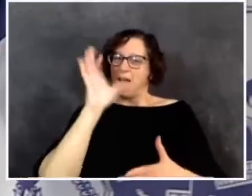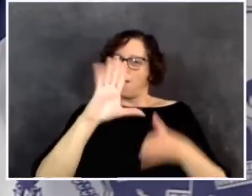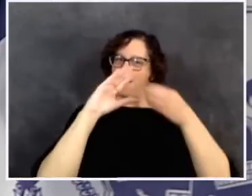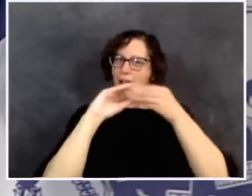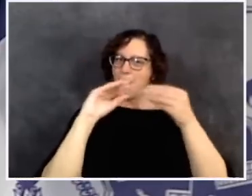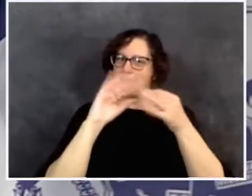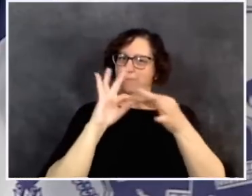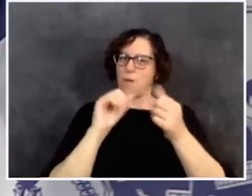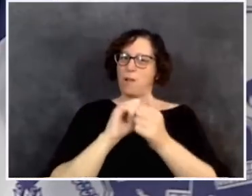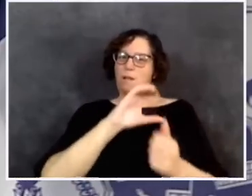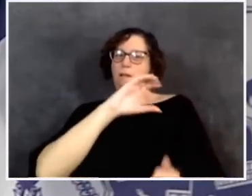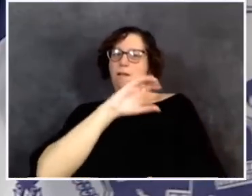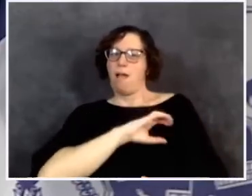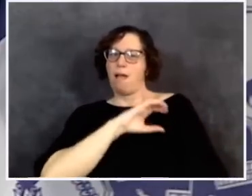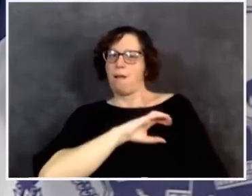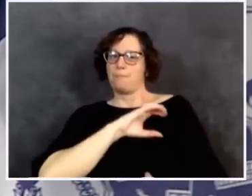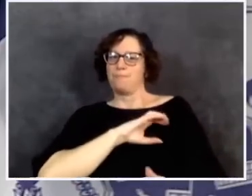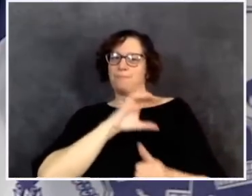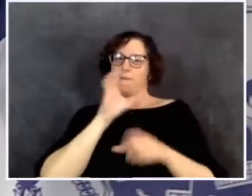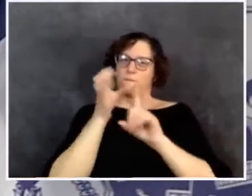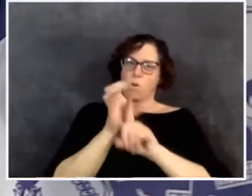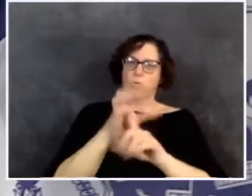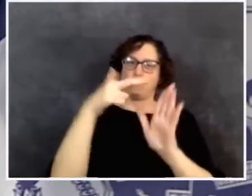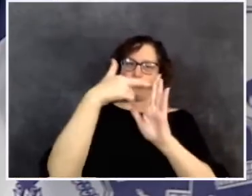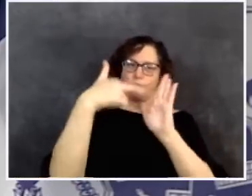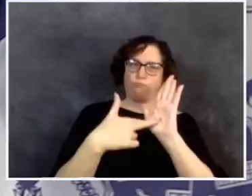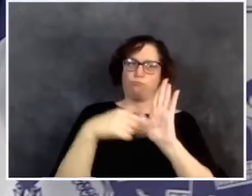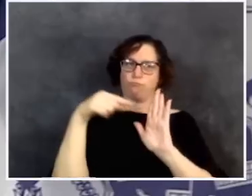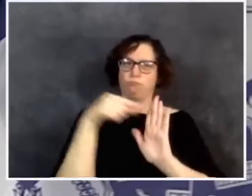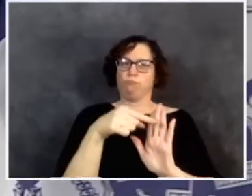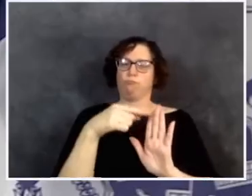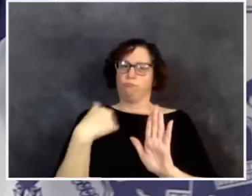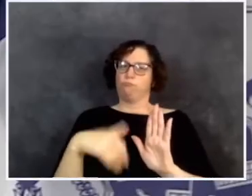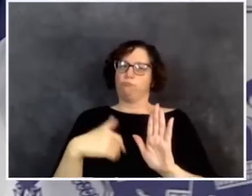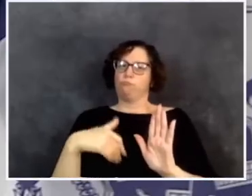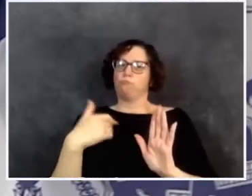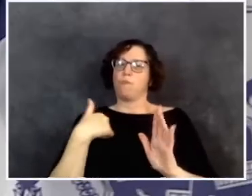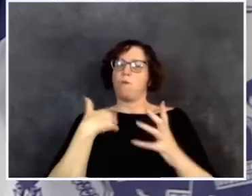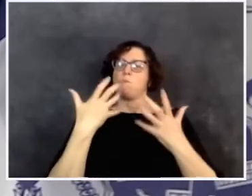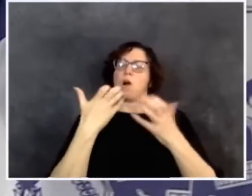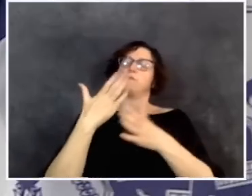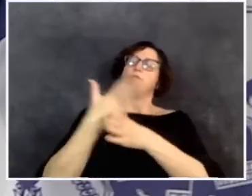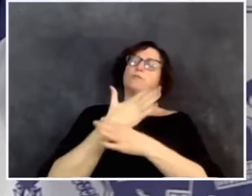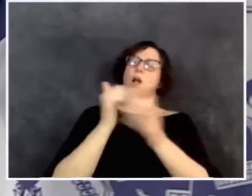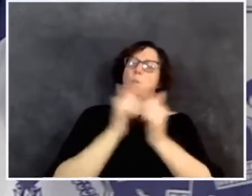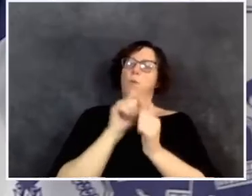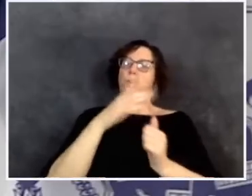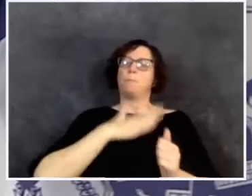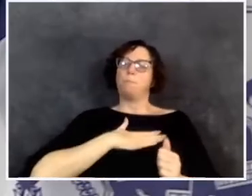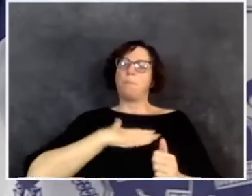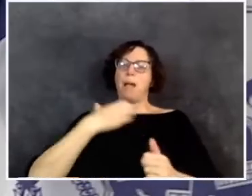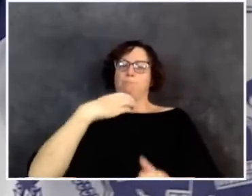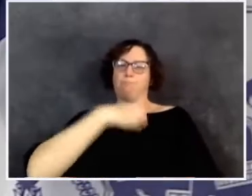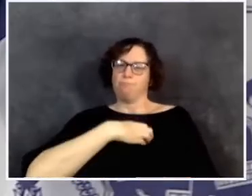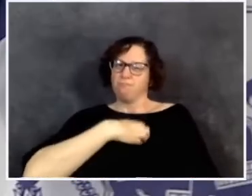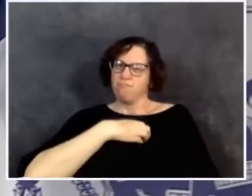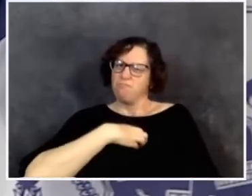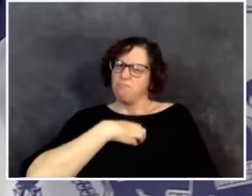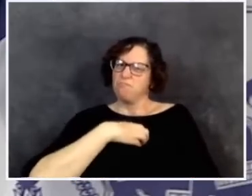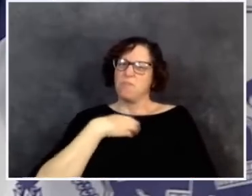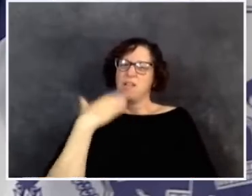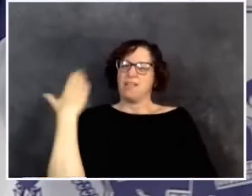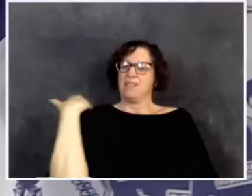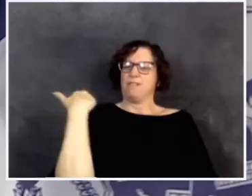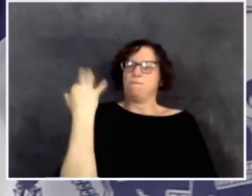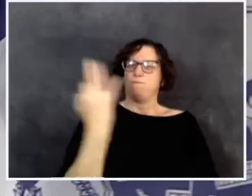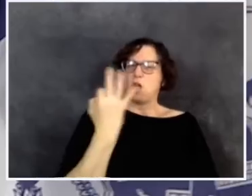detail a complaint that I myself had reported on Friday on a specific location that